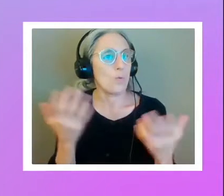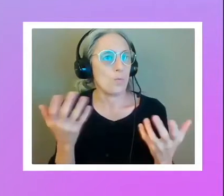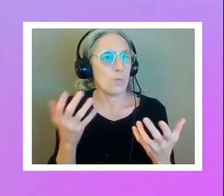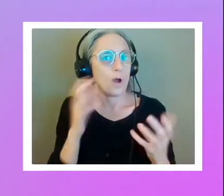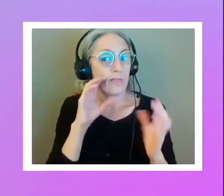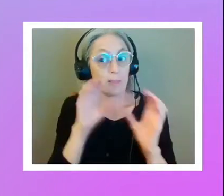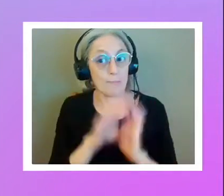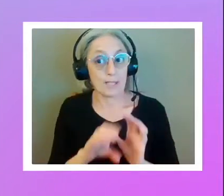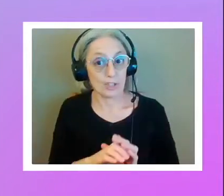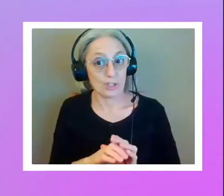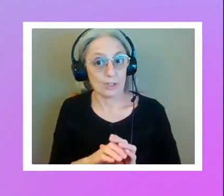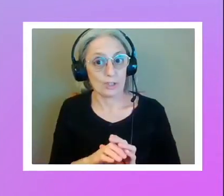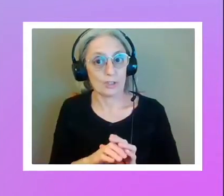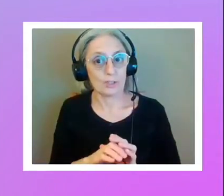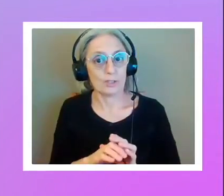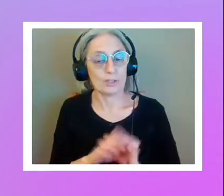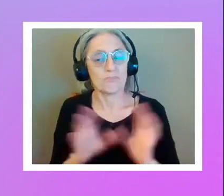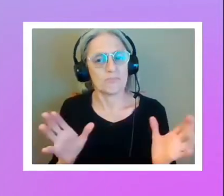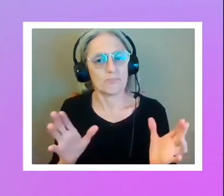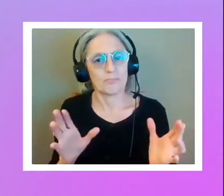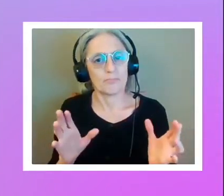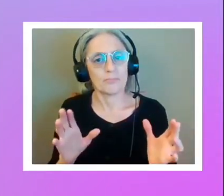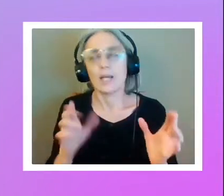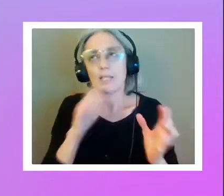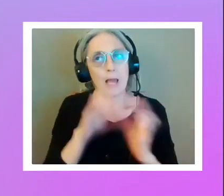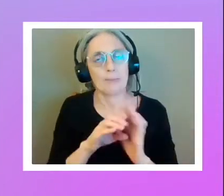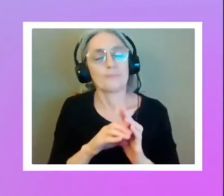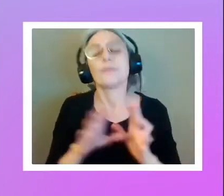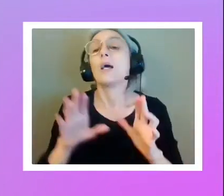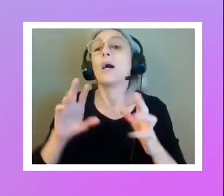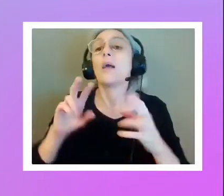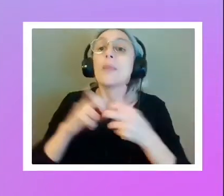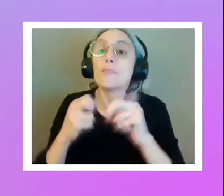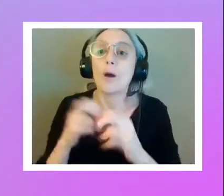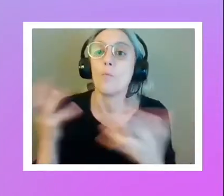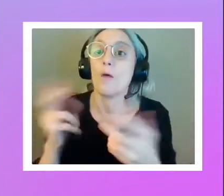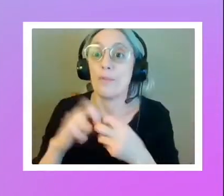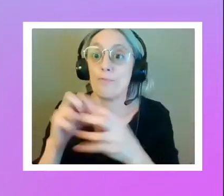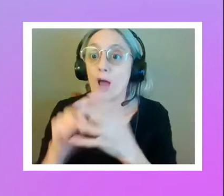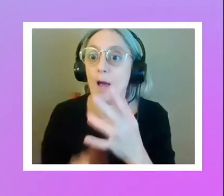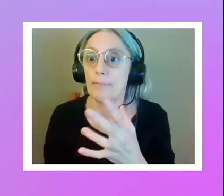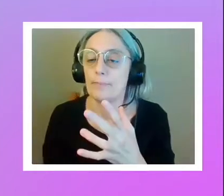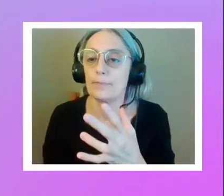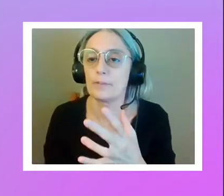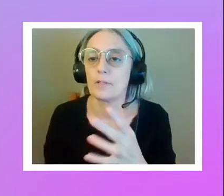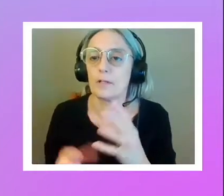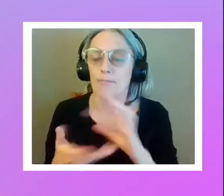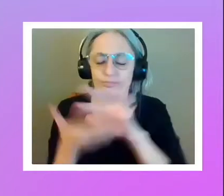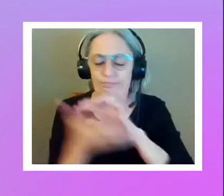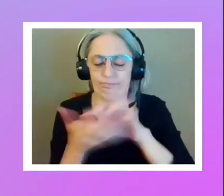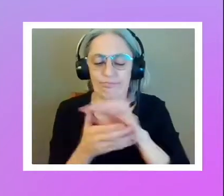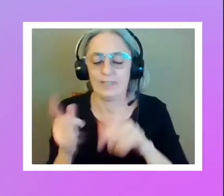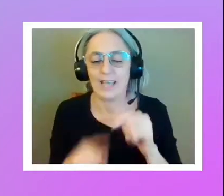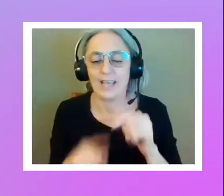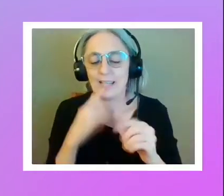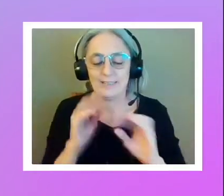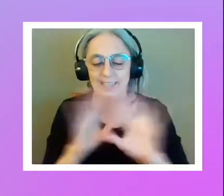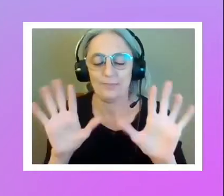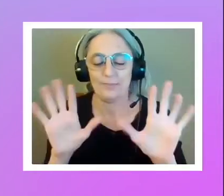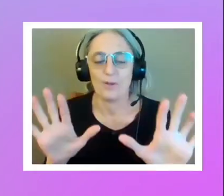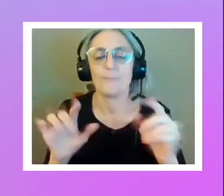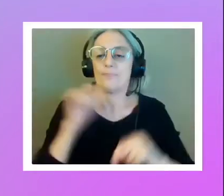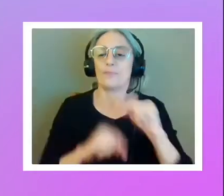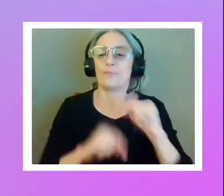pictures are, what the problem is. Get a full picture of the problem. I was trying to say that and it just all went wrong. Let's do